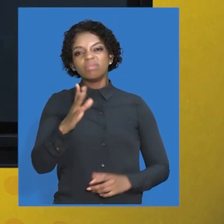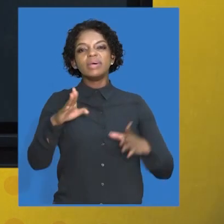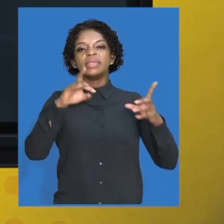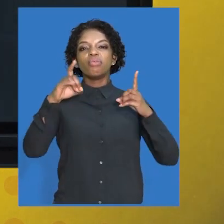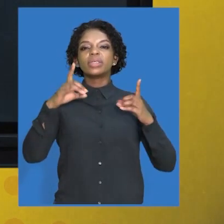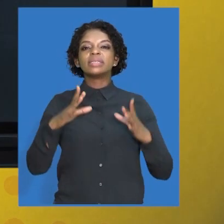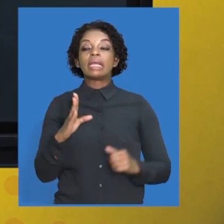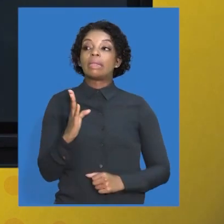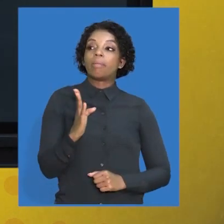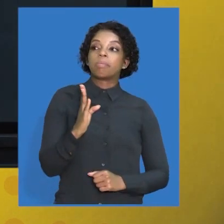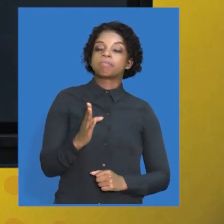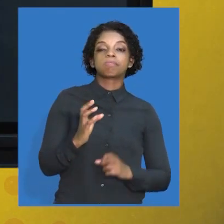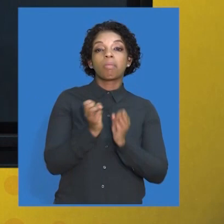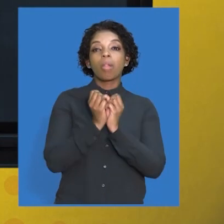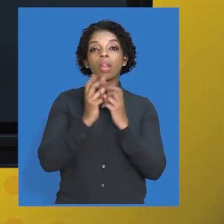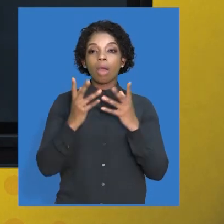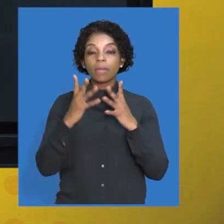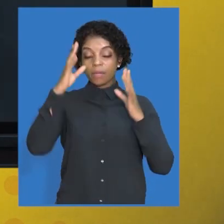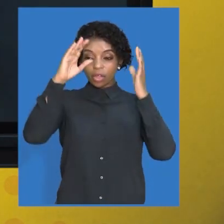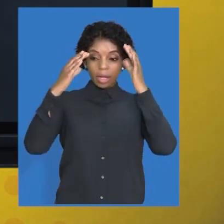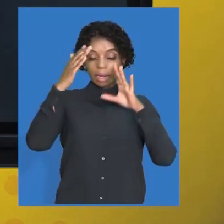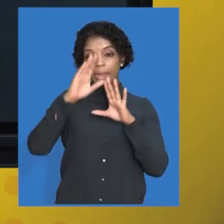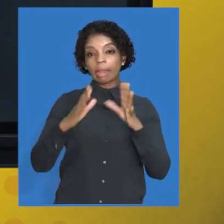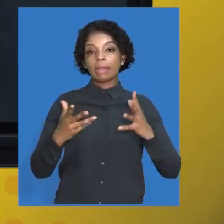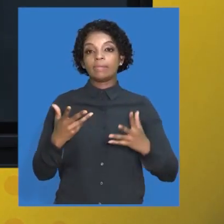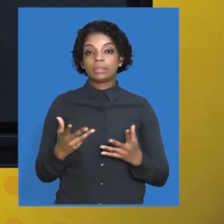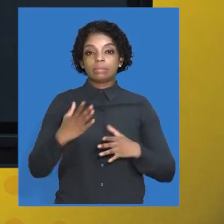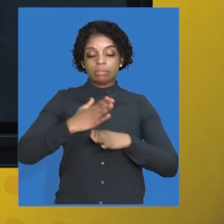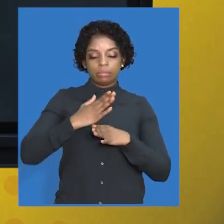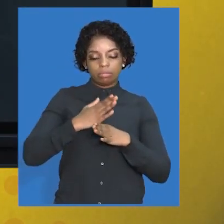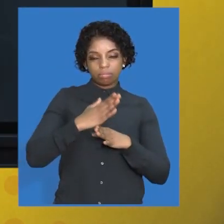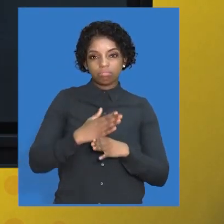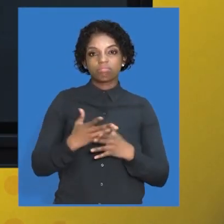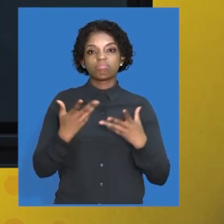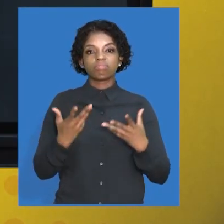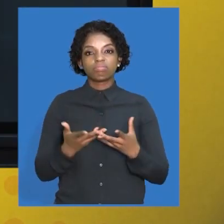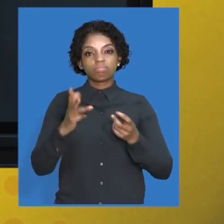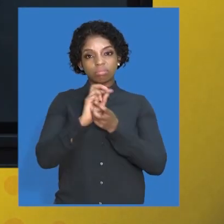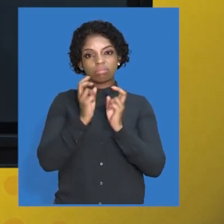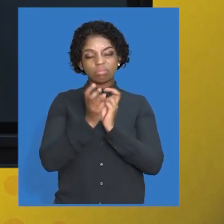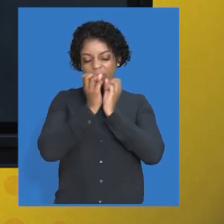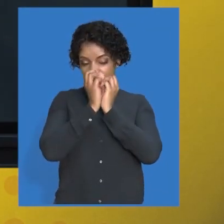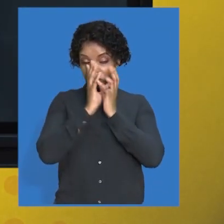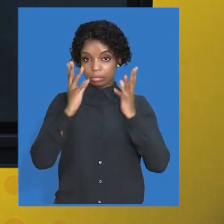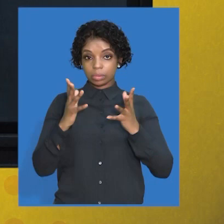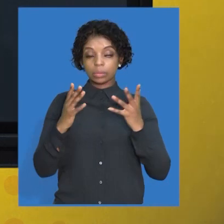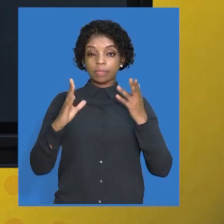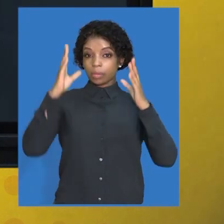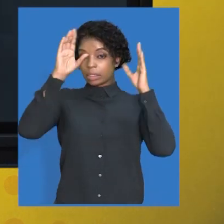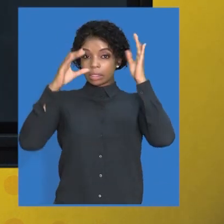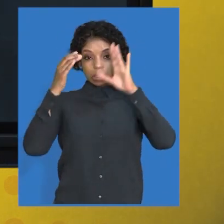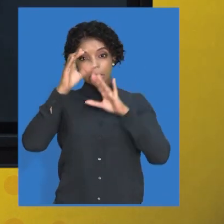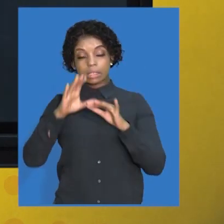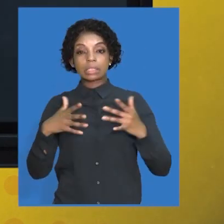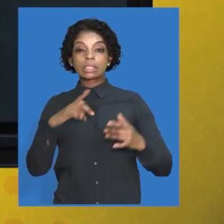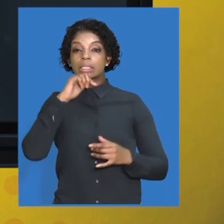lot of creativity in. You look at Steve Jobs when he went back to Apple, he brought a lot of creativity in creating the iPod,